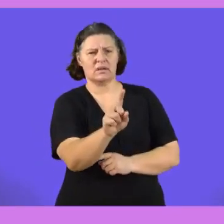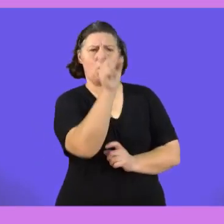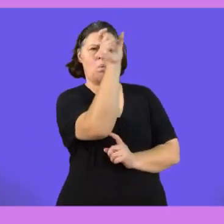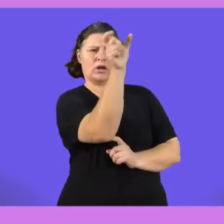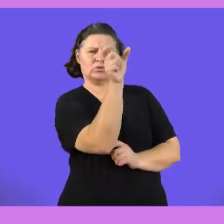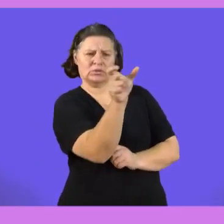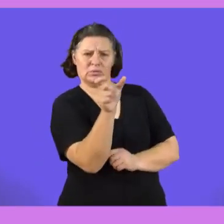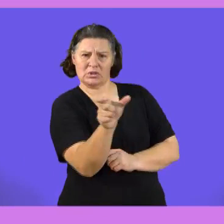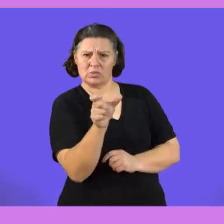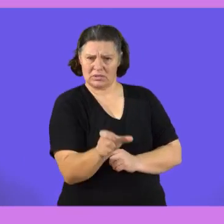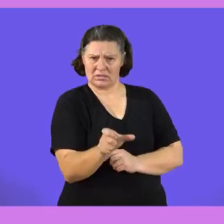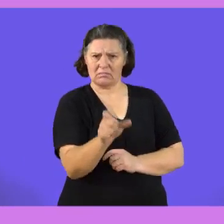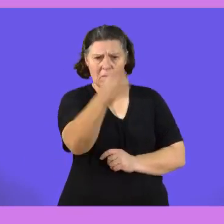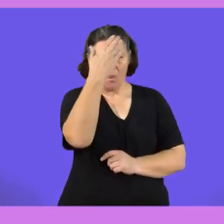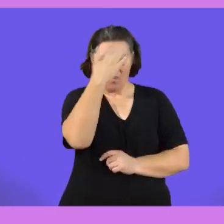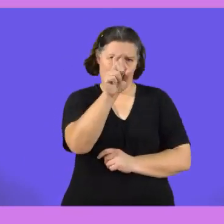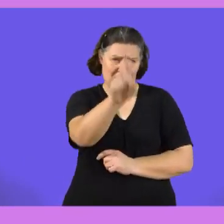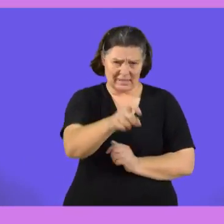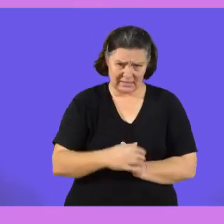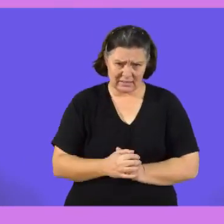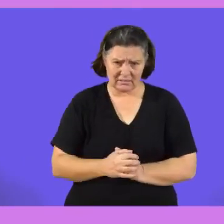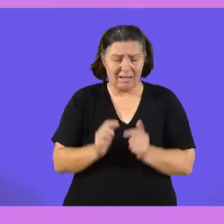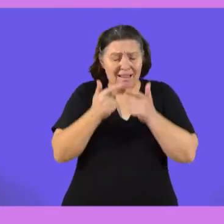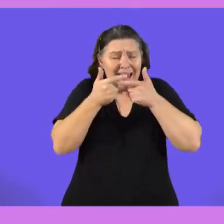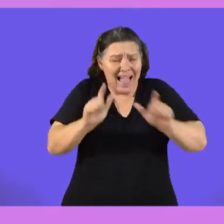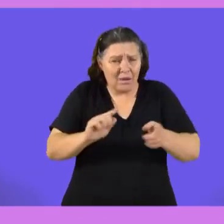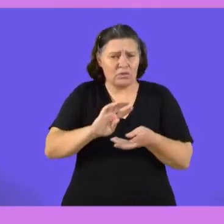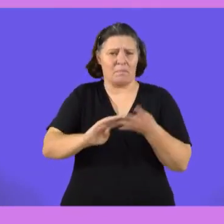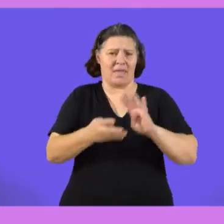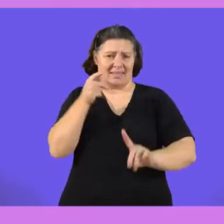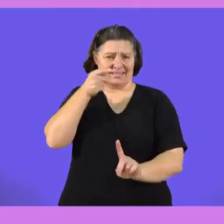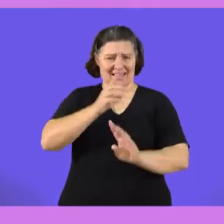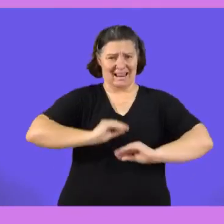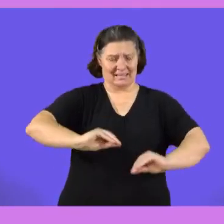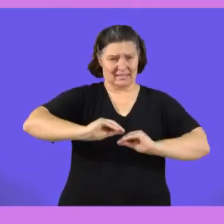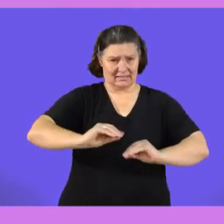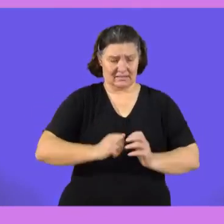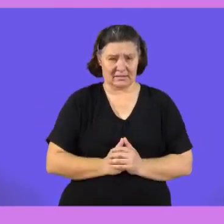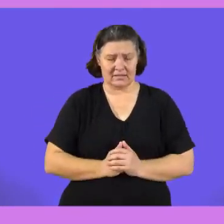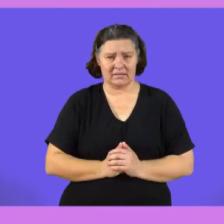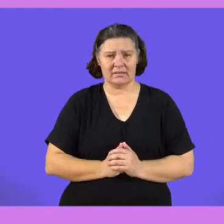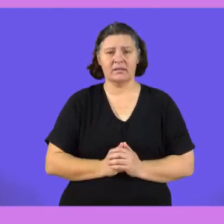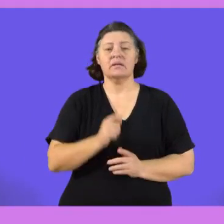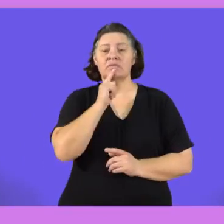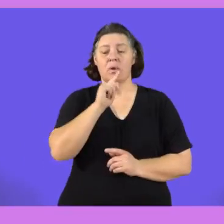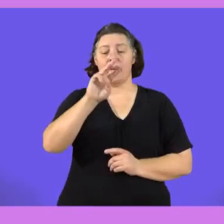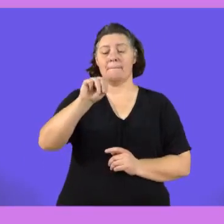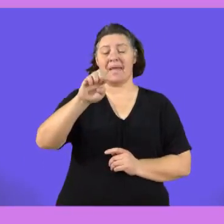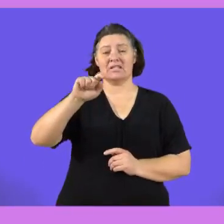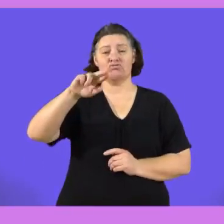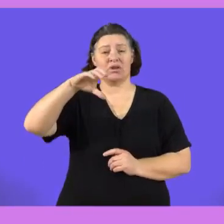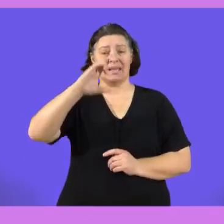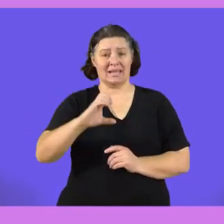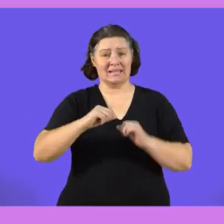certain terminology, words that you should know, the language we'll use in this lesson. So, the metric